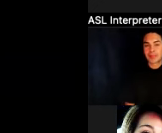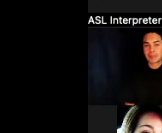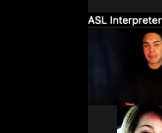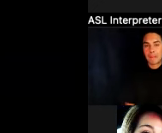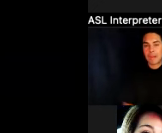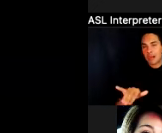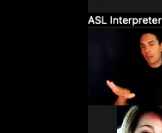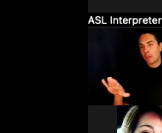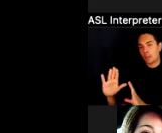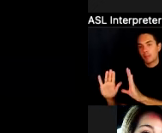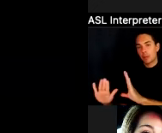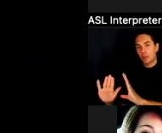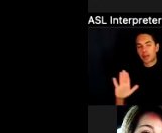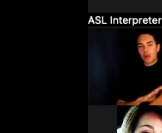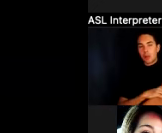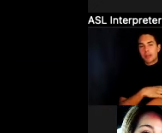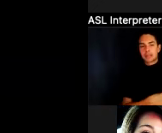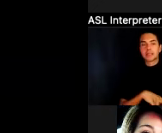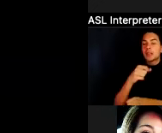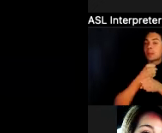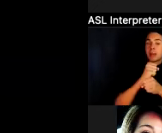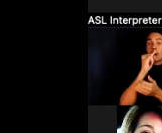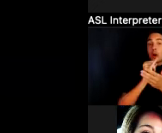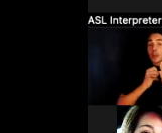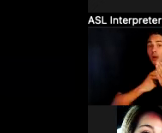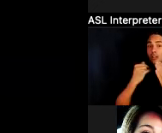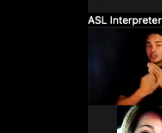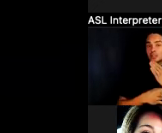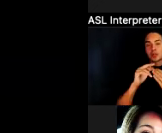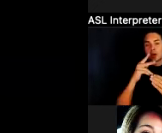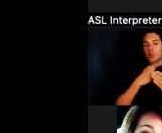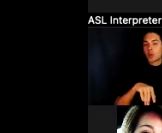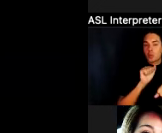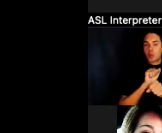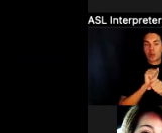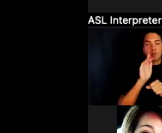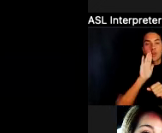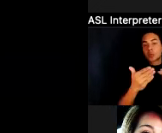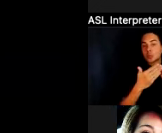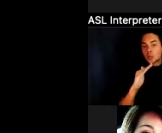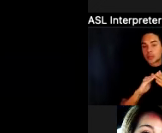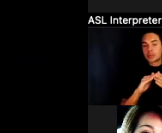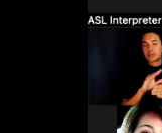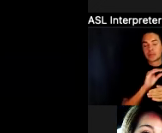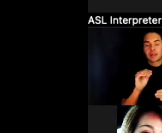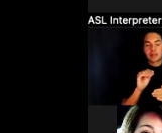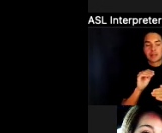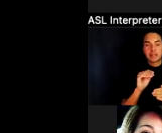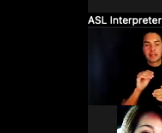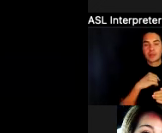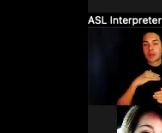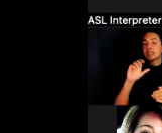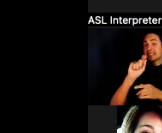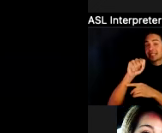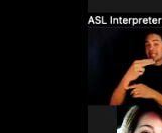start something like this, right? Like some kind of art project or what works for your community. And Steph says we will be sending out the